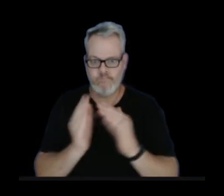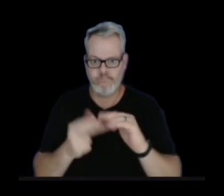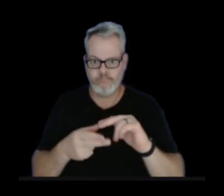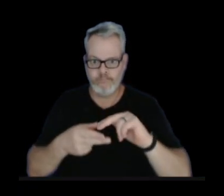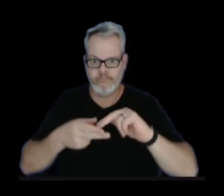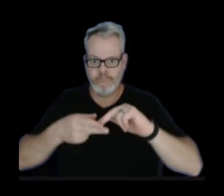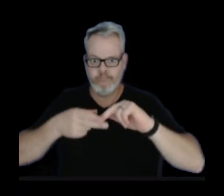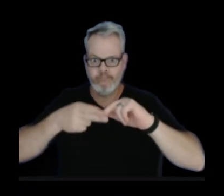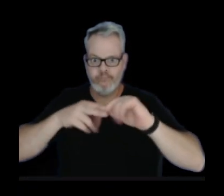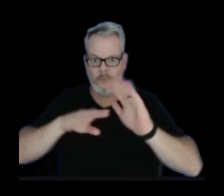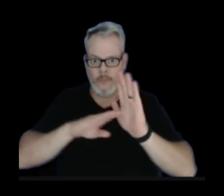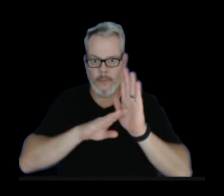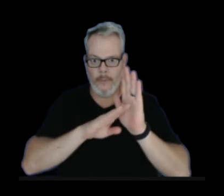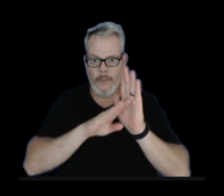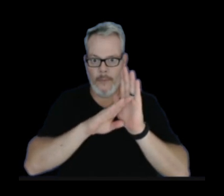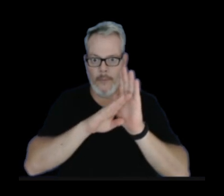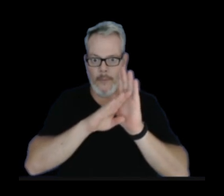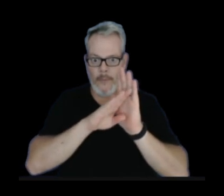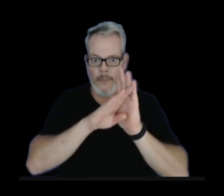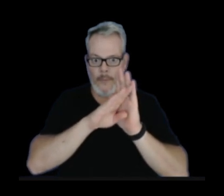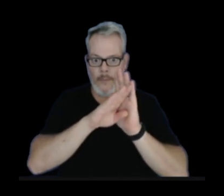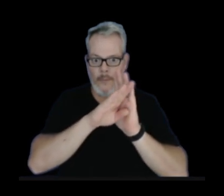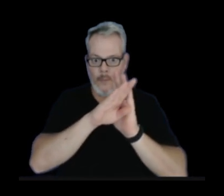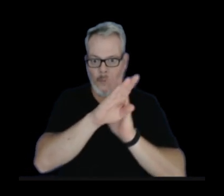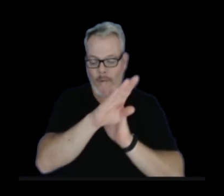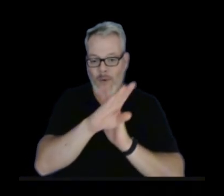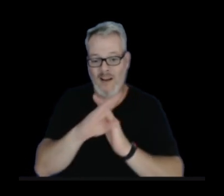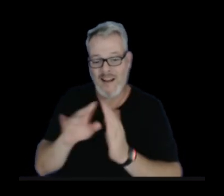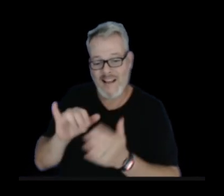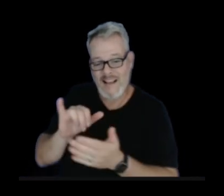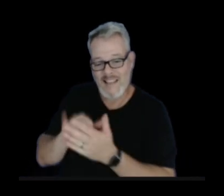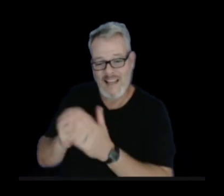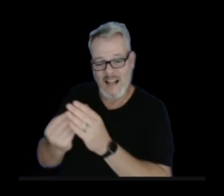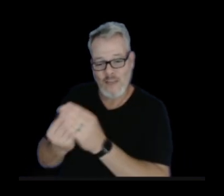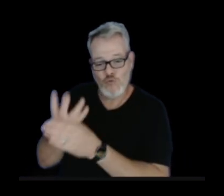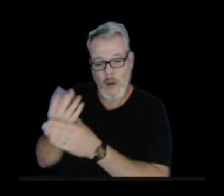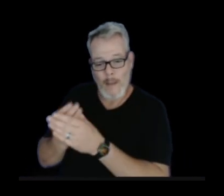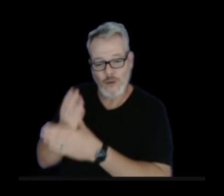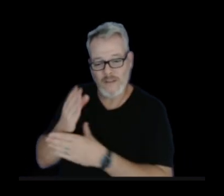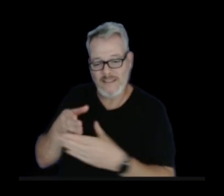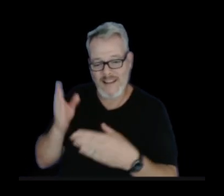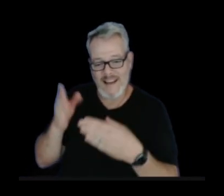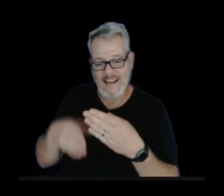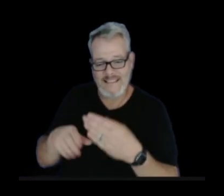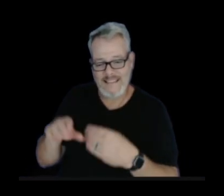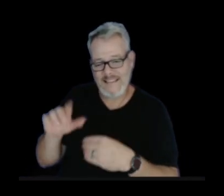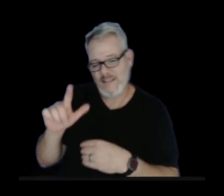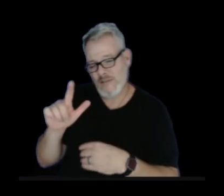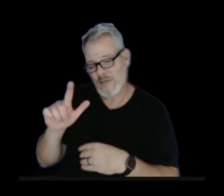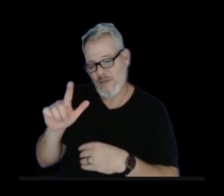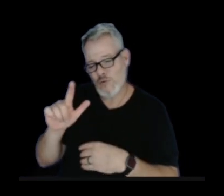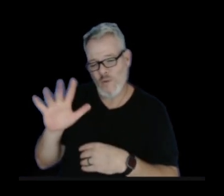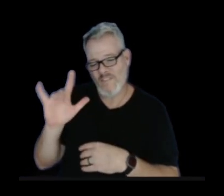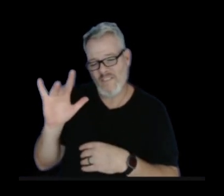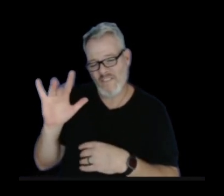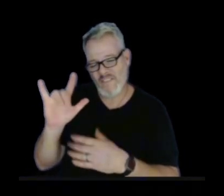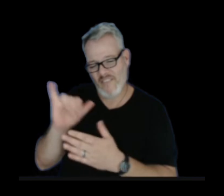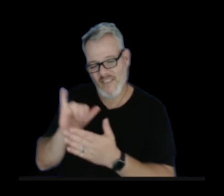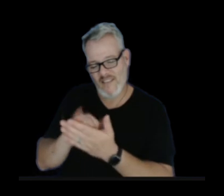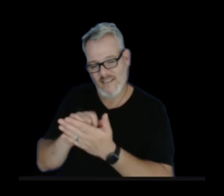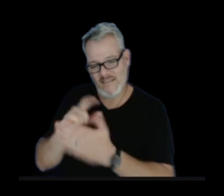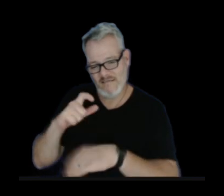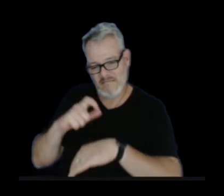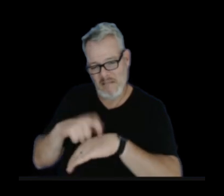the 25th. And it's done so with slightly faster, slightly slower pulses. But over this last week, it has